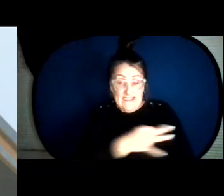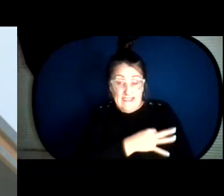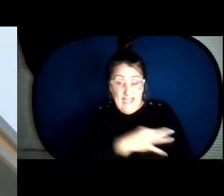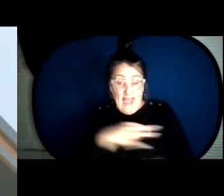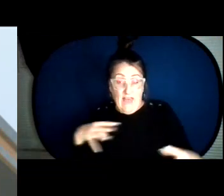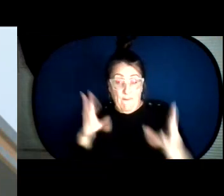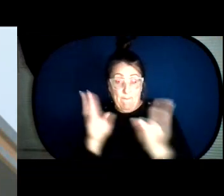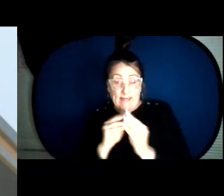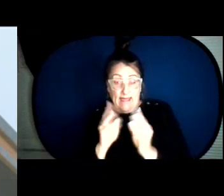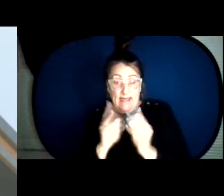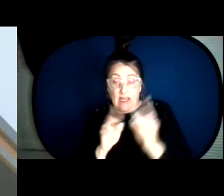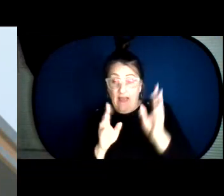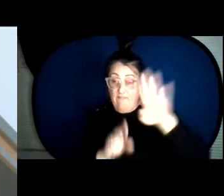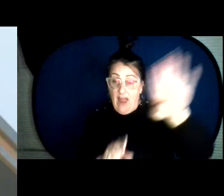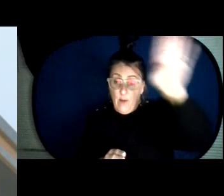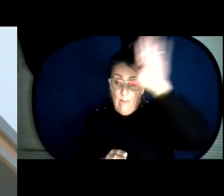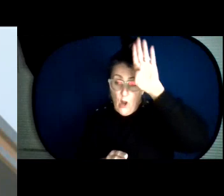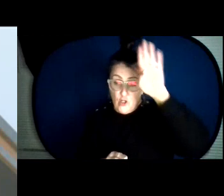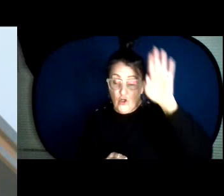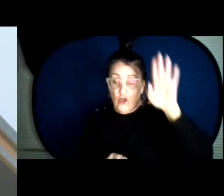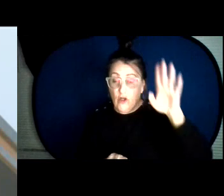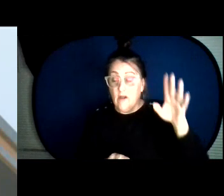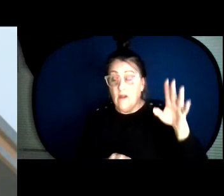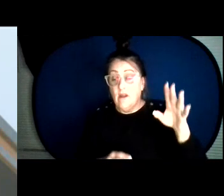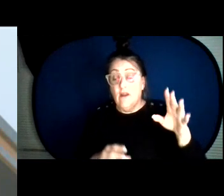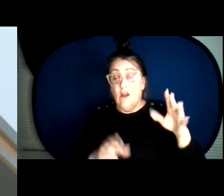to review all airspace leases under